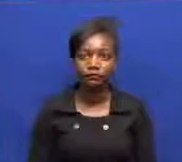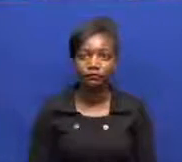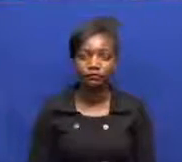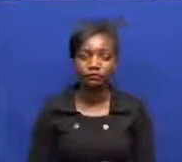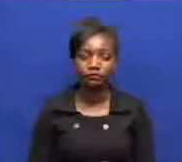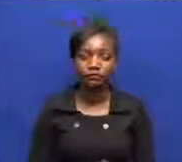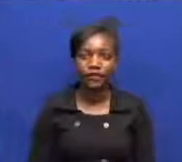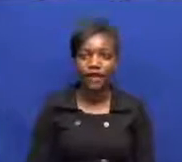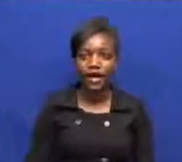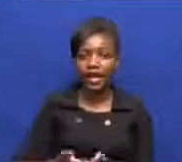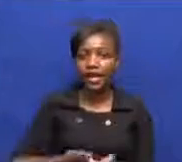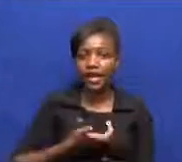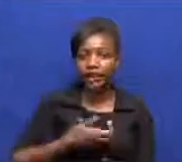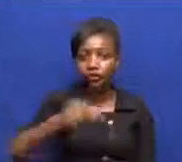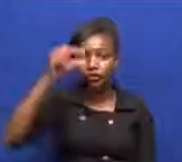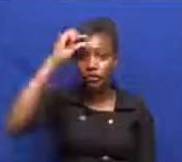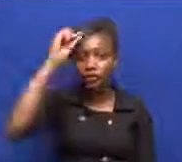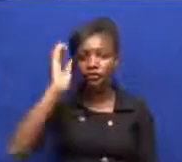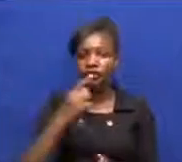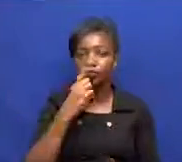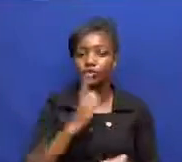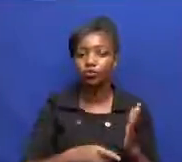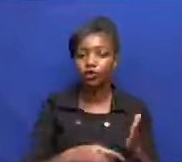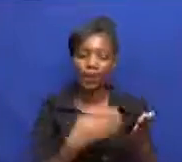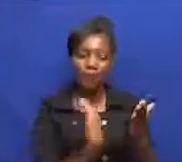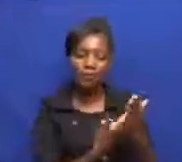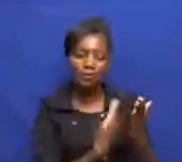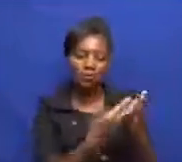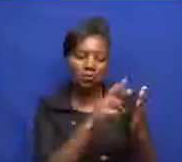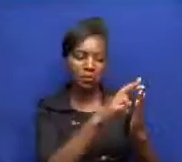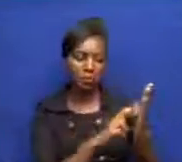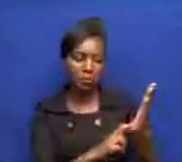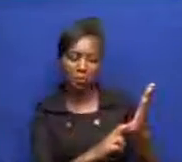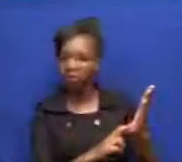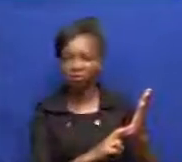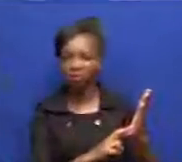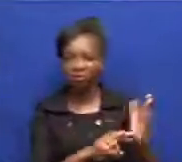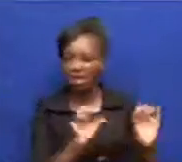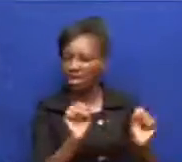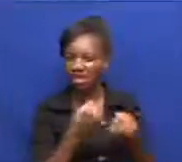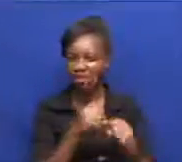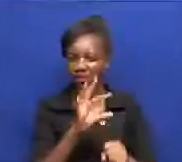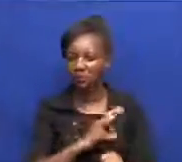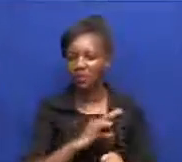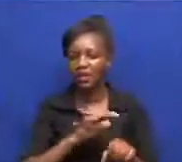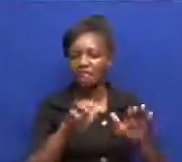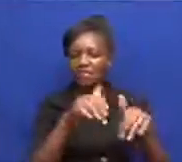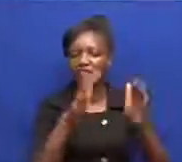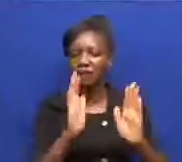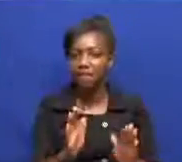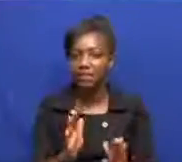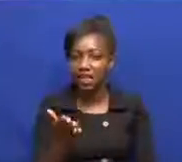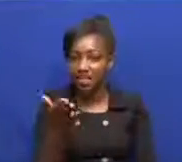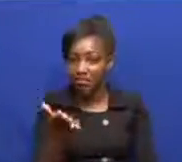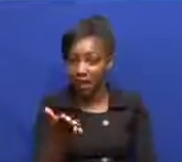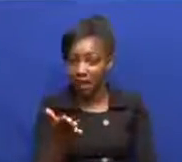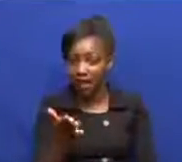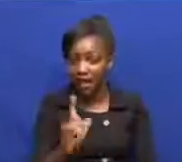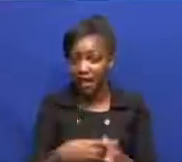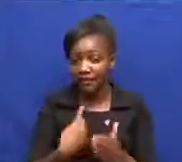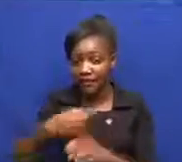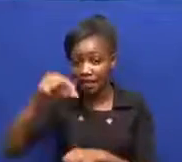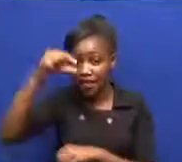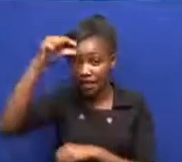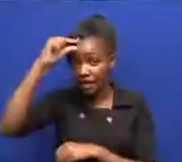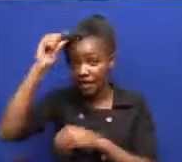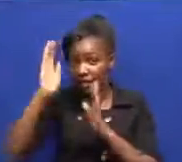The Council of Governors say the proposed tea regulations will not in any way stand to benefit tea farmers. Governors from